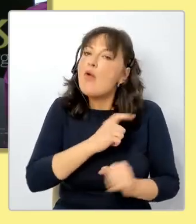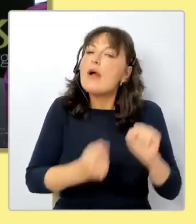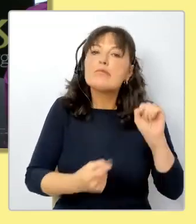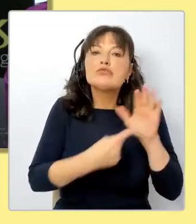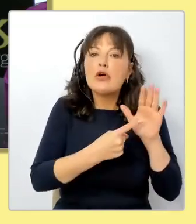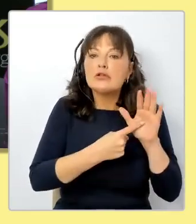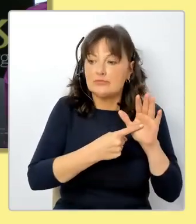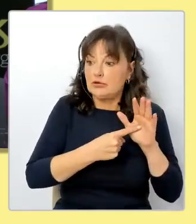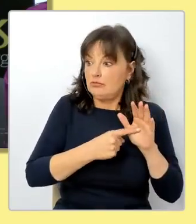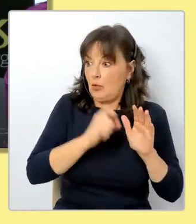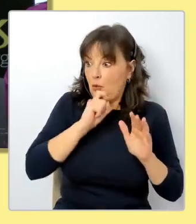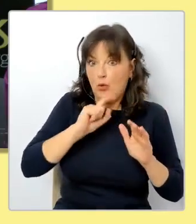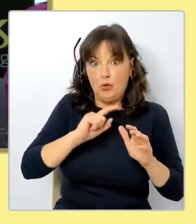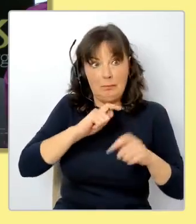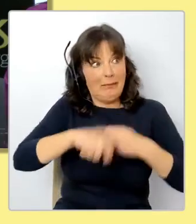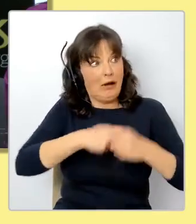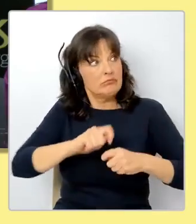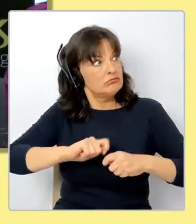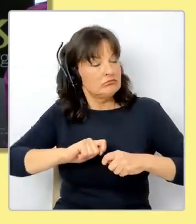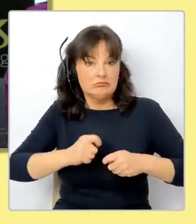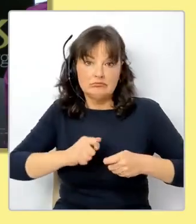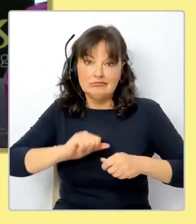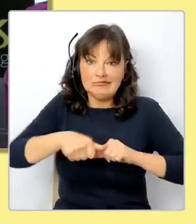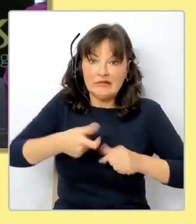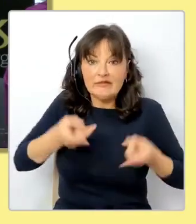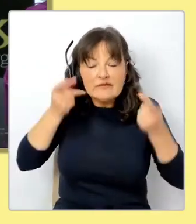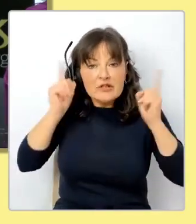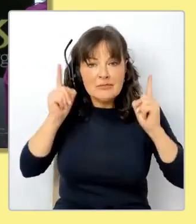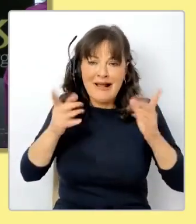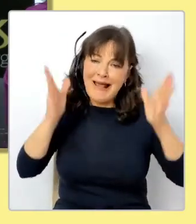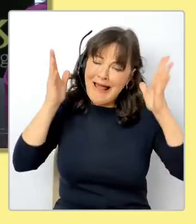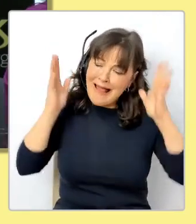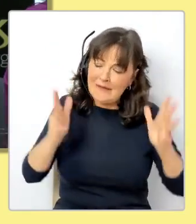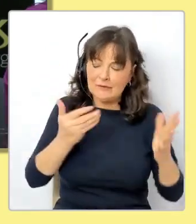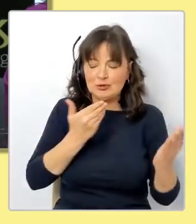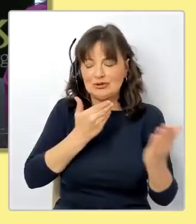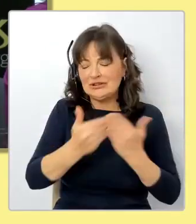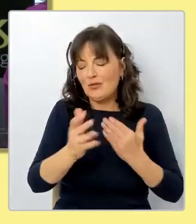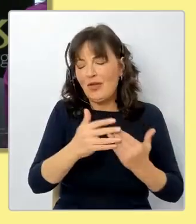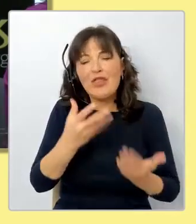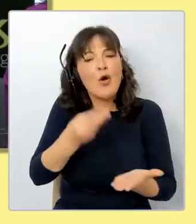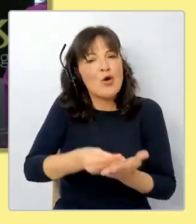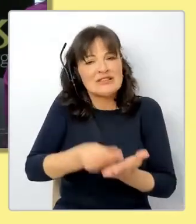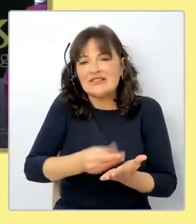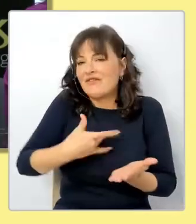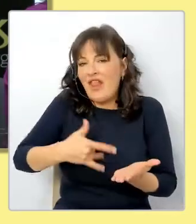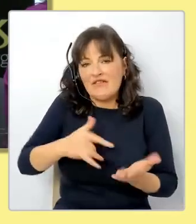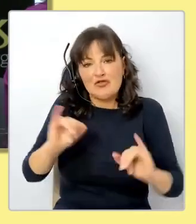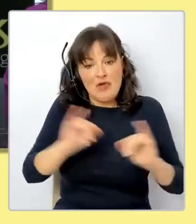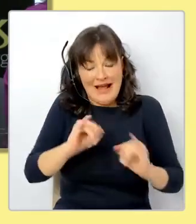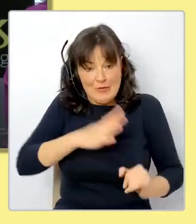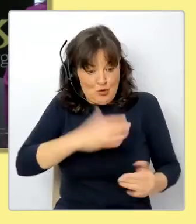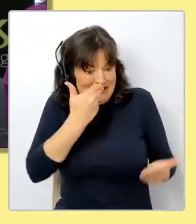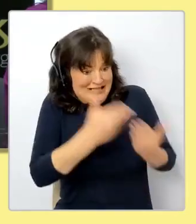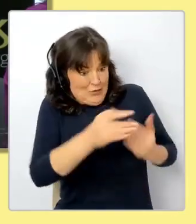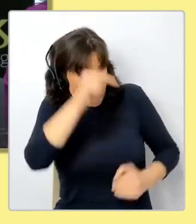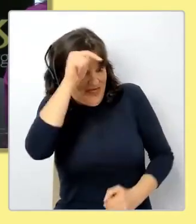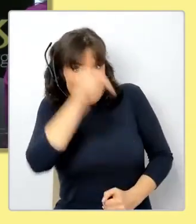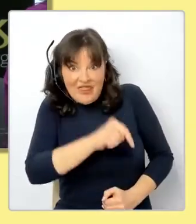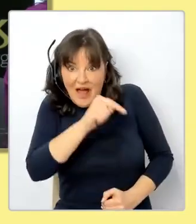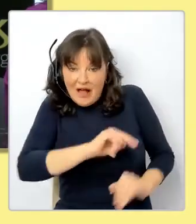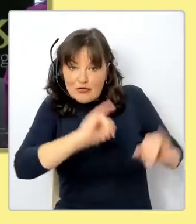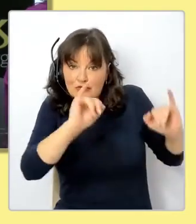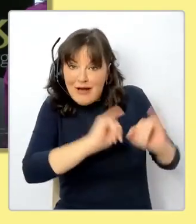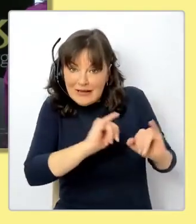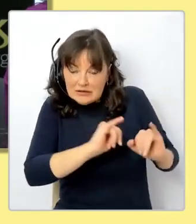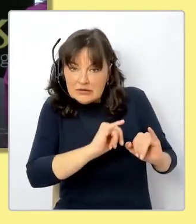next First Minister has got to be to deal with the cost of living crisis. Because you deal with the cost of living crisis, then